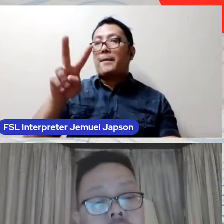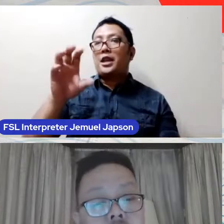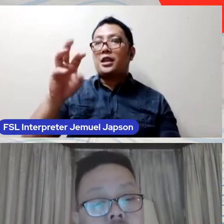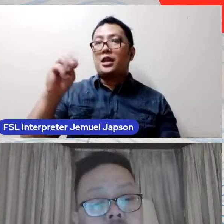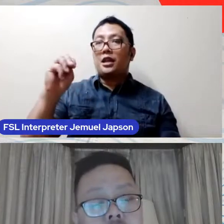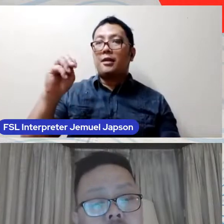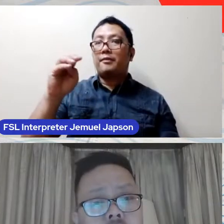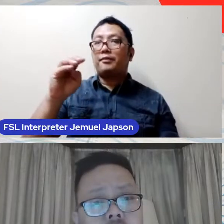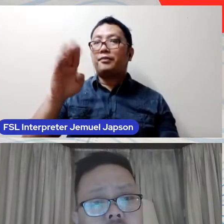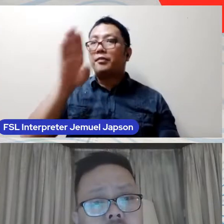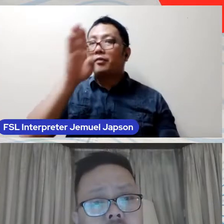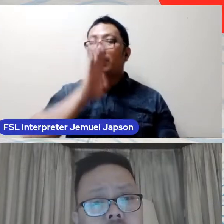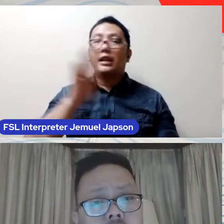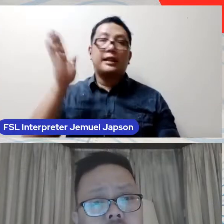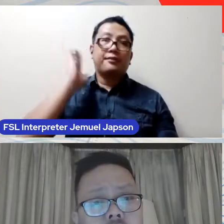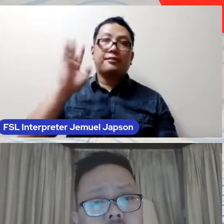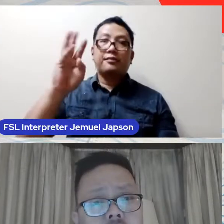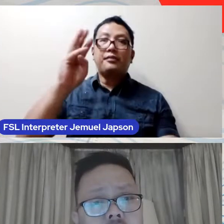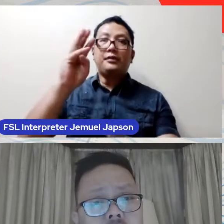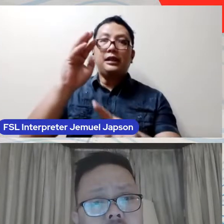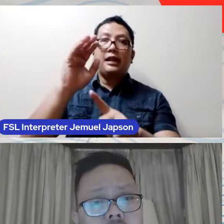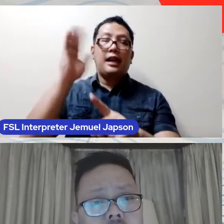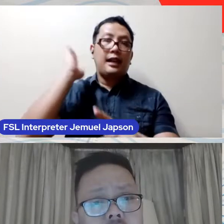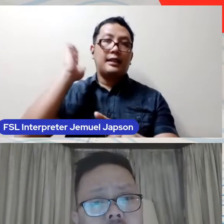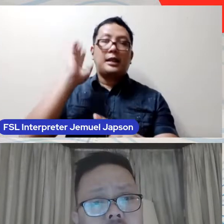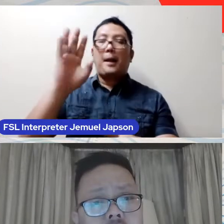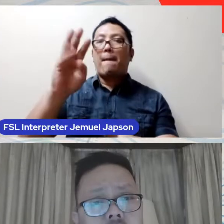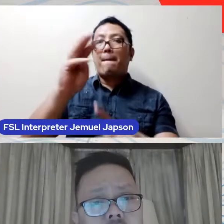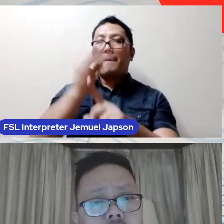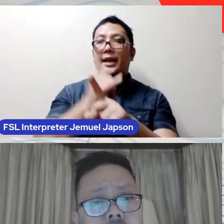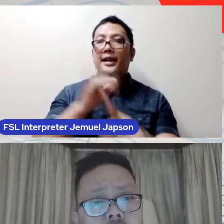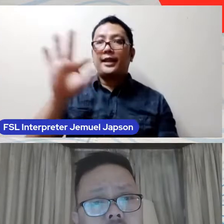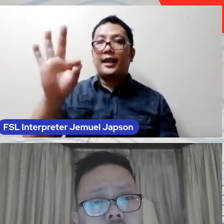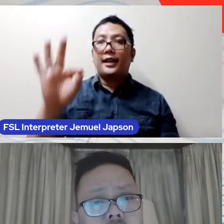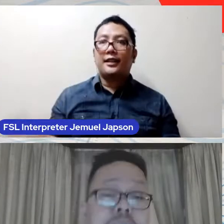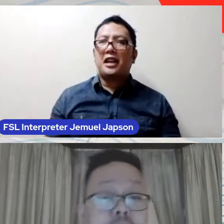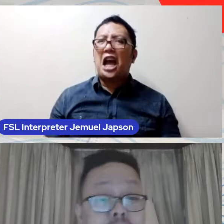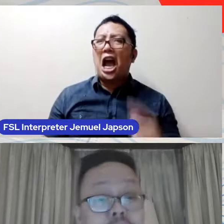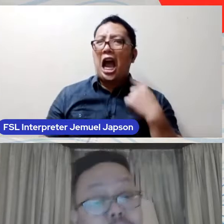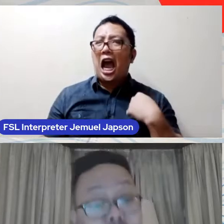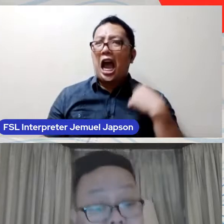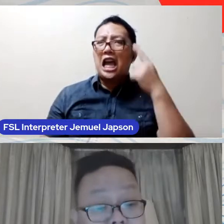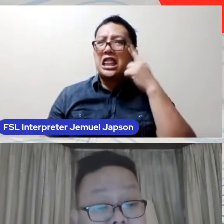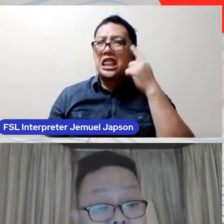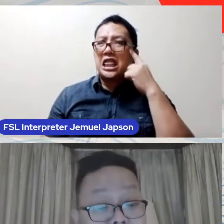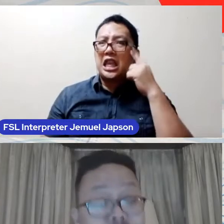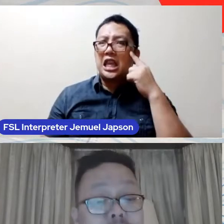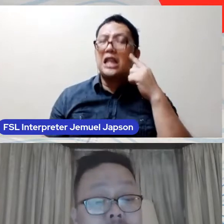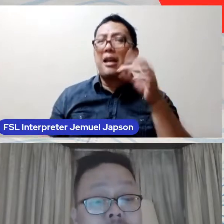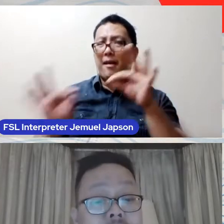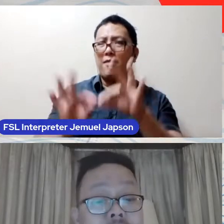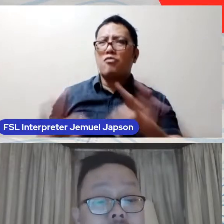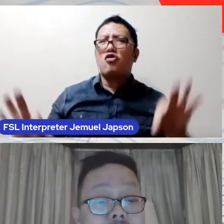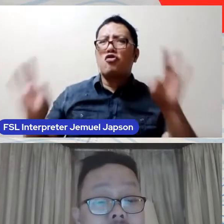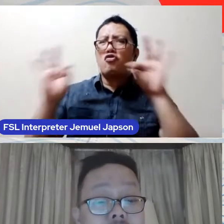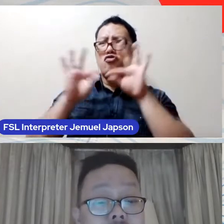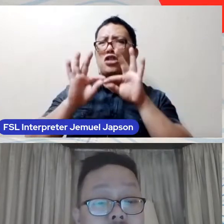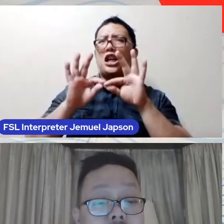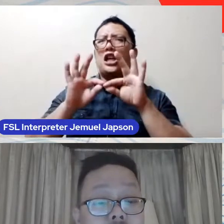9? What do you think po, Director James? Sa tingin ko magiging mas crucial yung